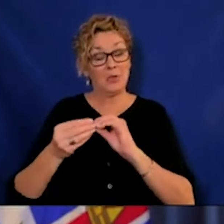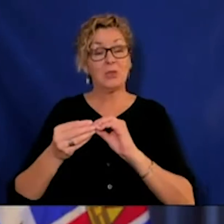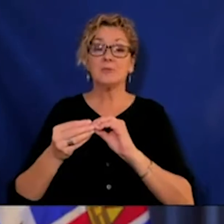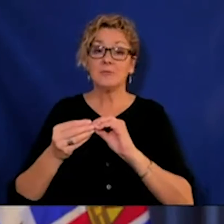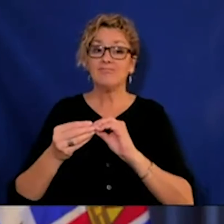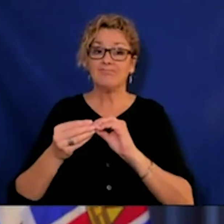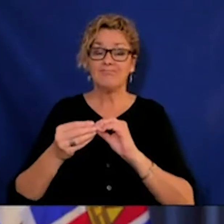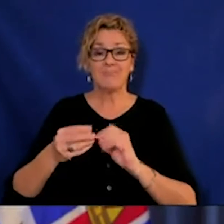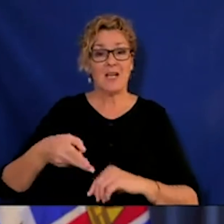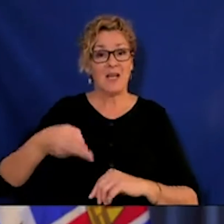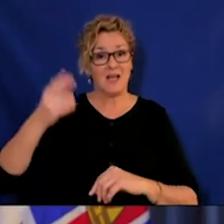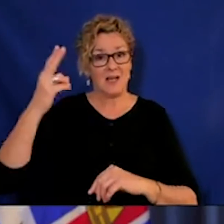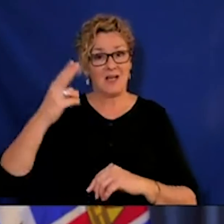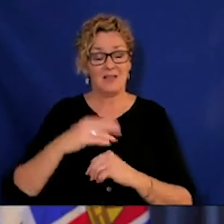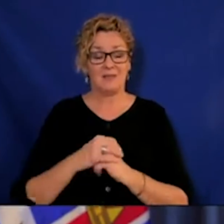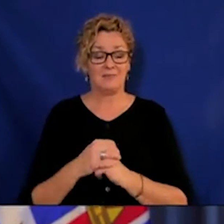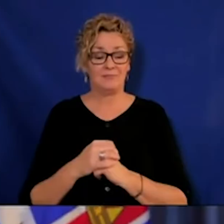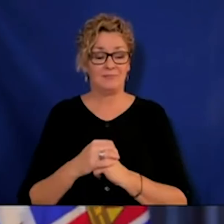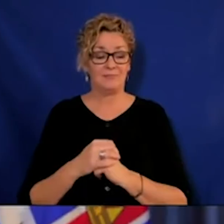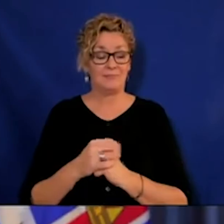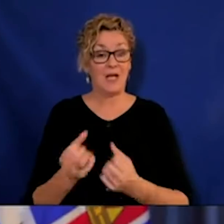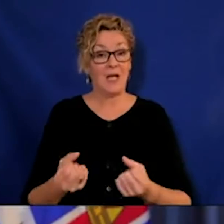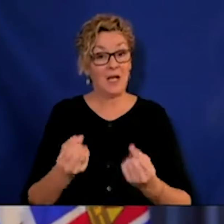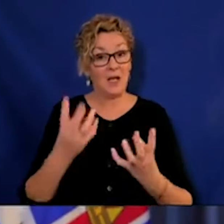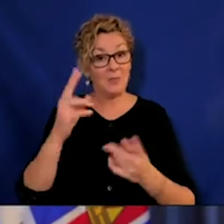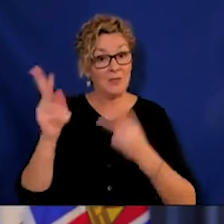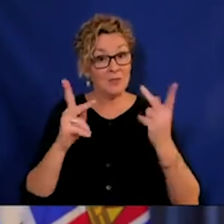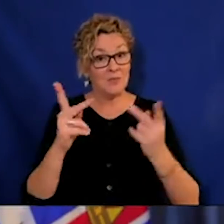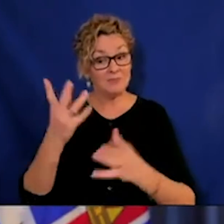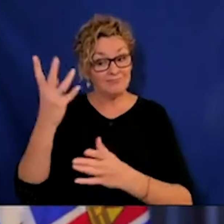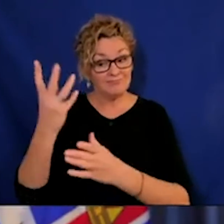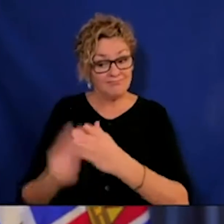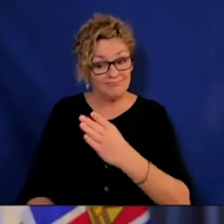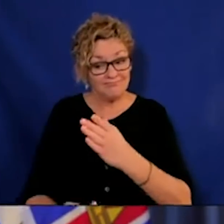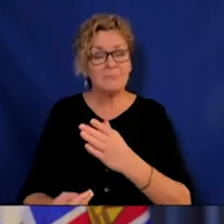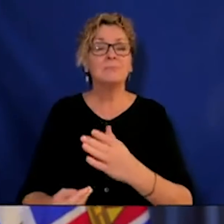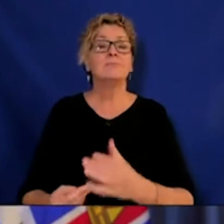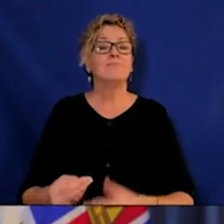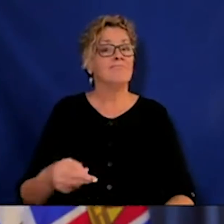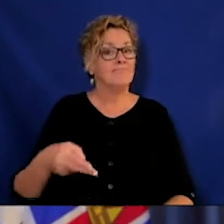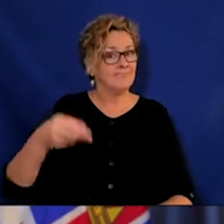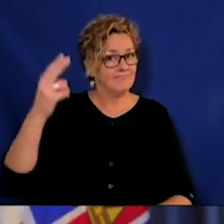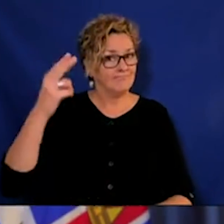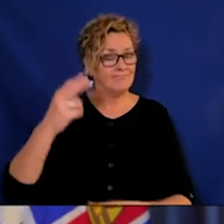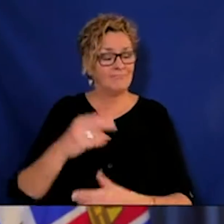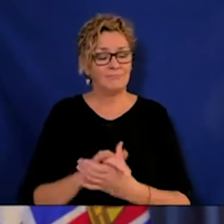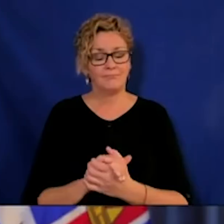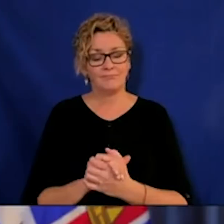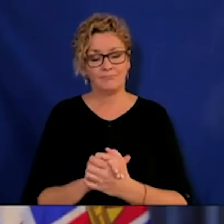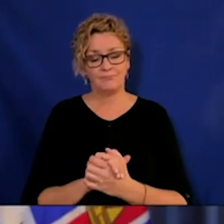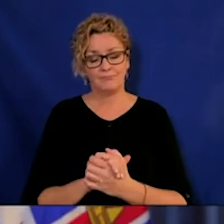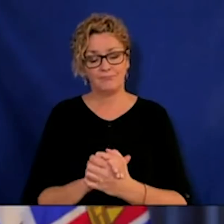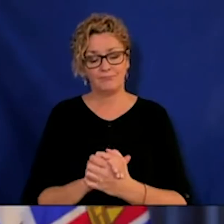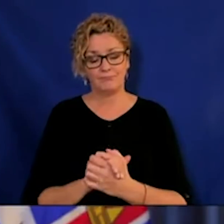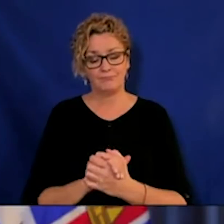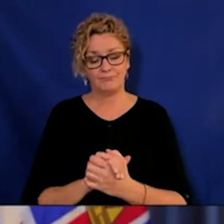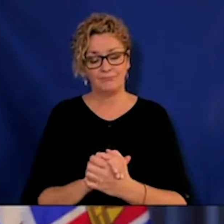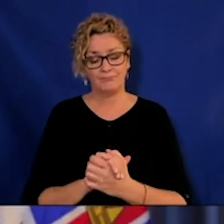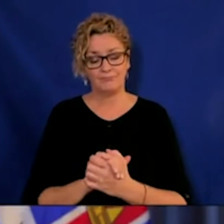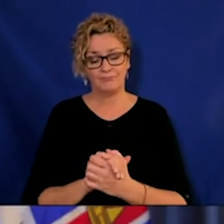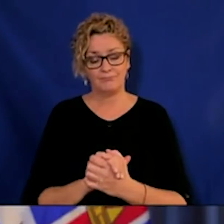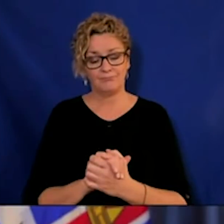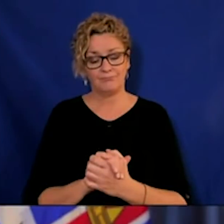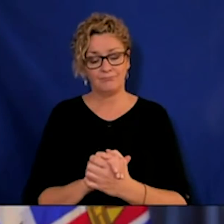us, I think, of what we have to do together right here and right now in this period before the prospects of a vaccine